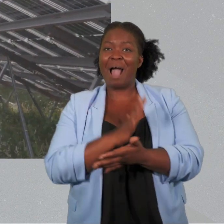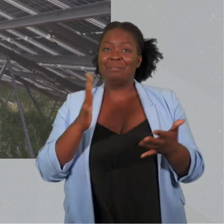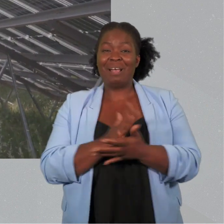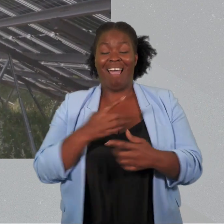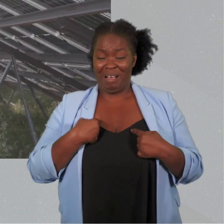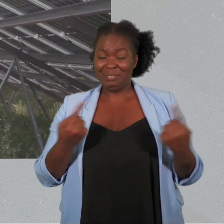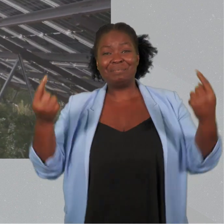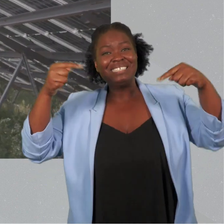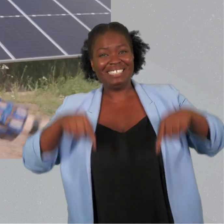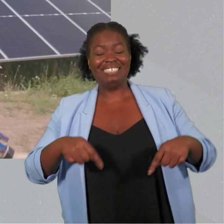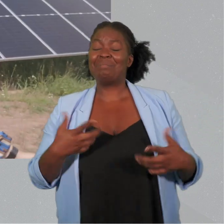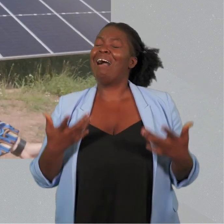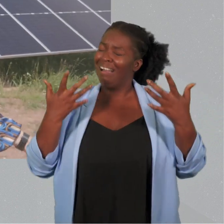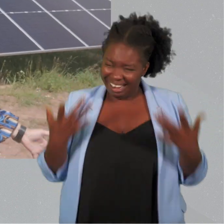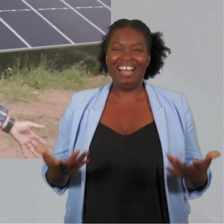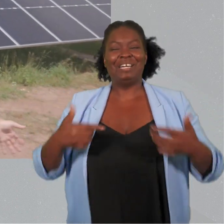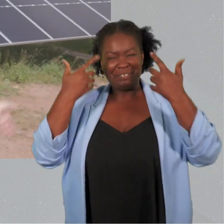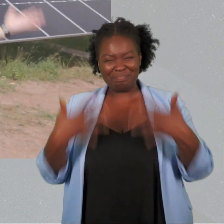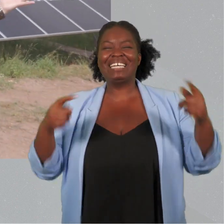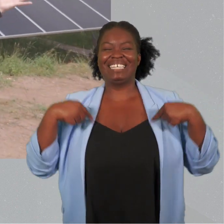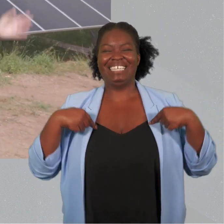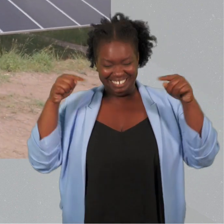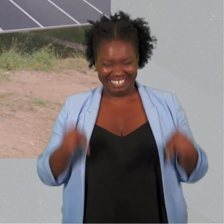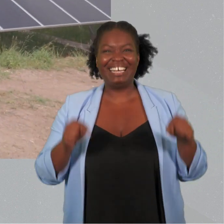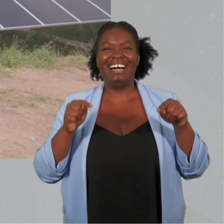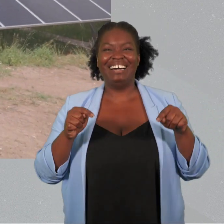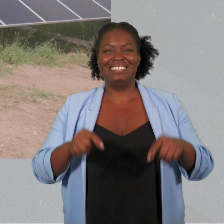come here and say, yes, this is it. Yeah.